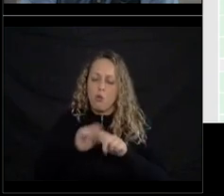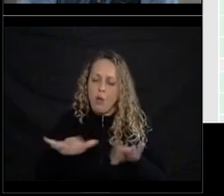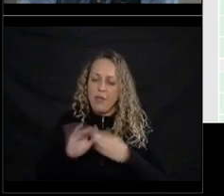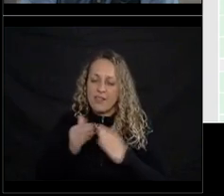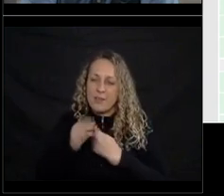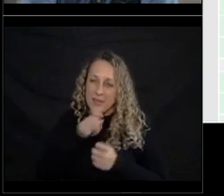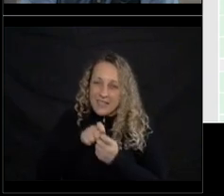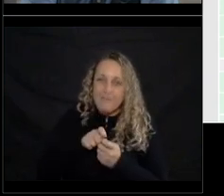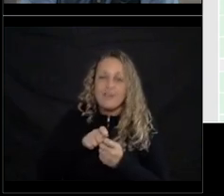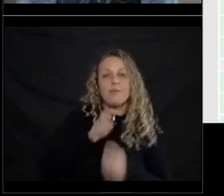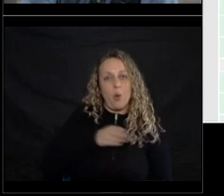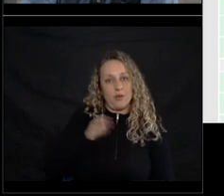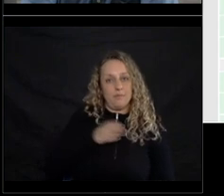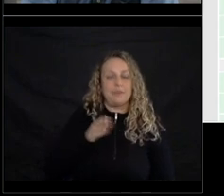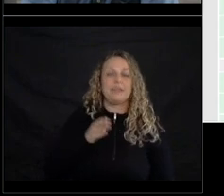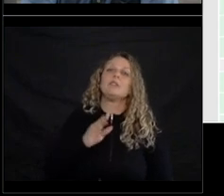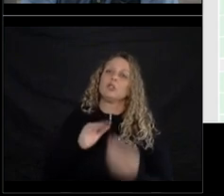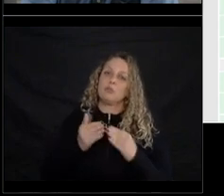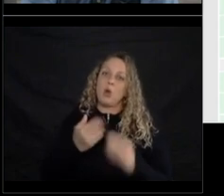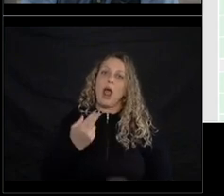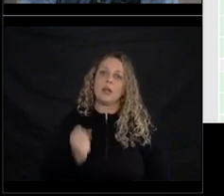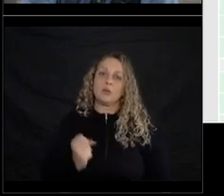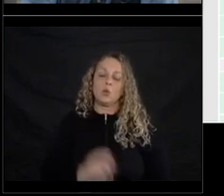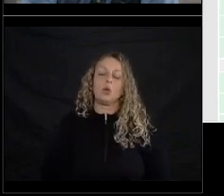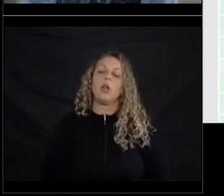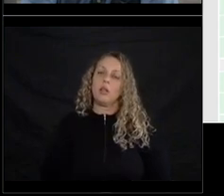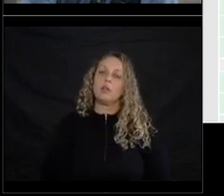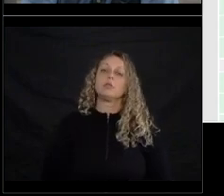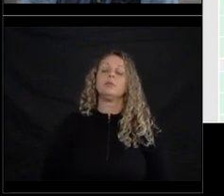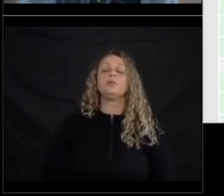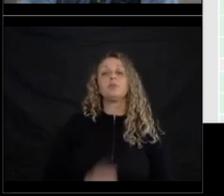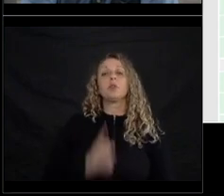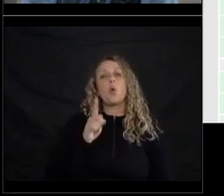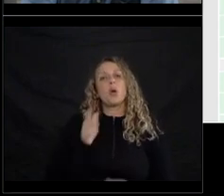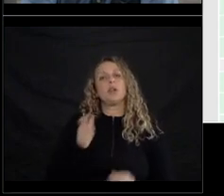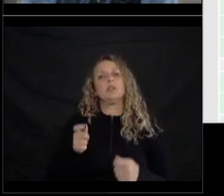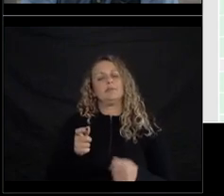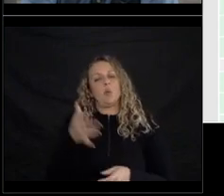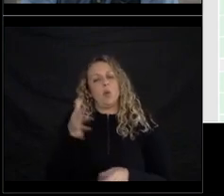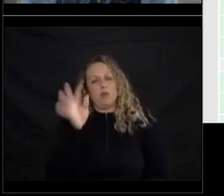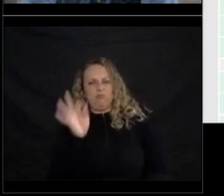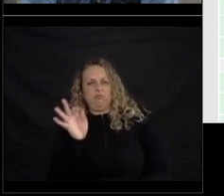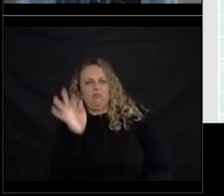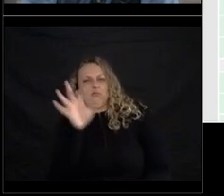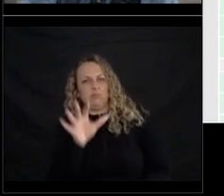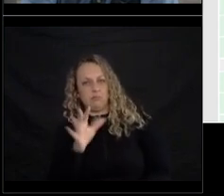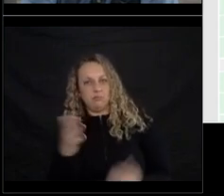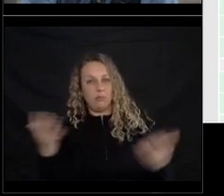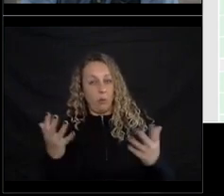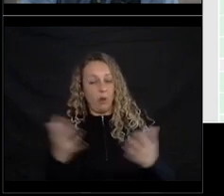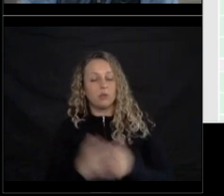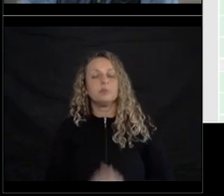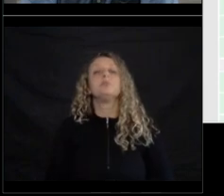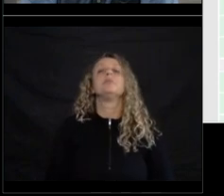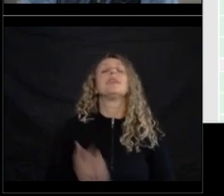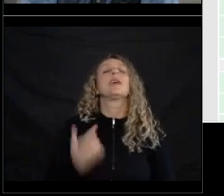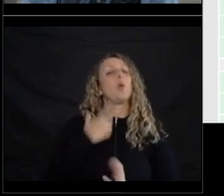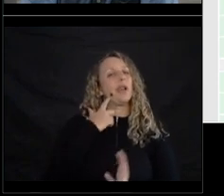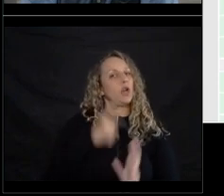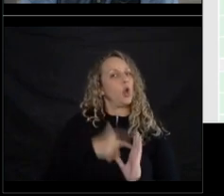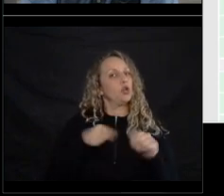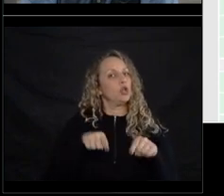specifically within Boynton Beach Community High School. One small note that I wanted to make was that we did notice during